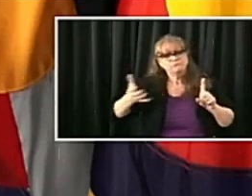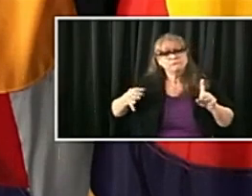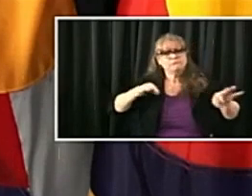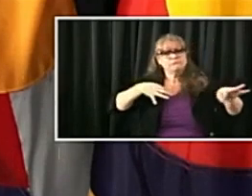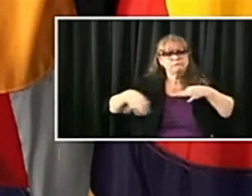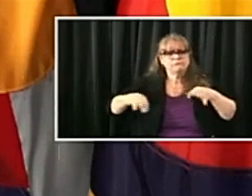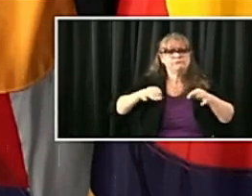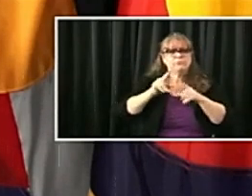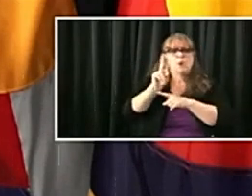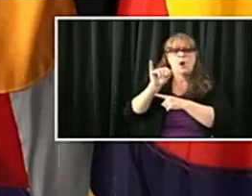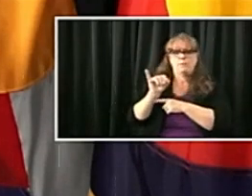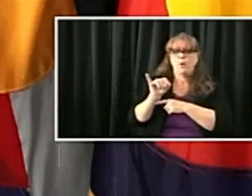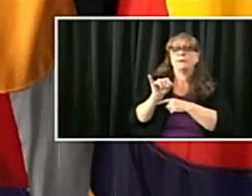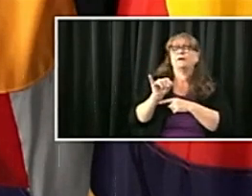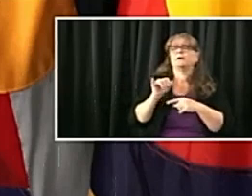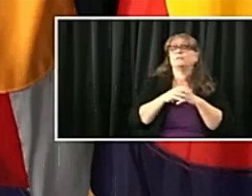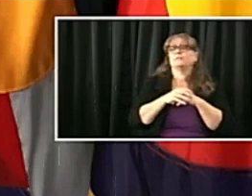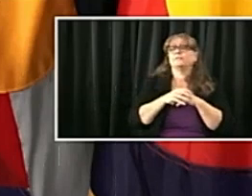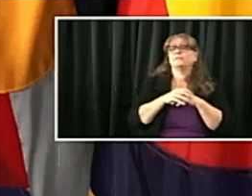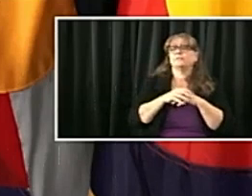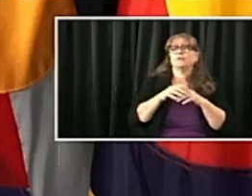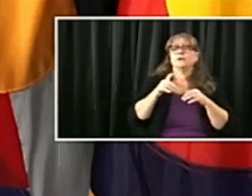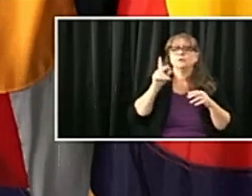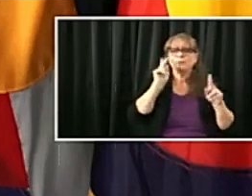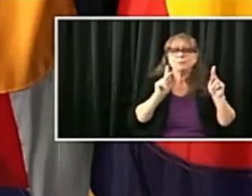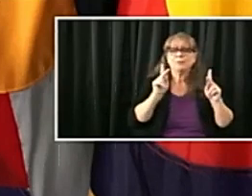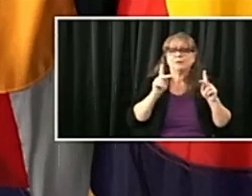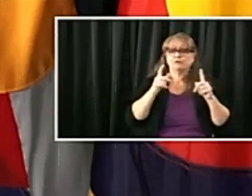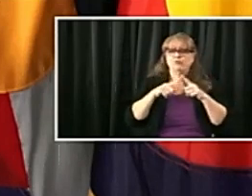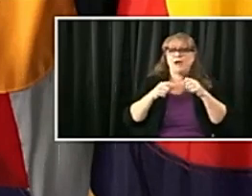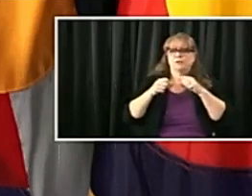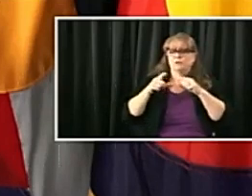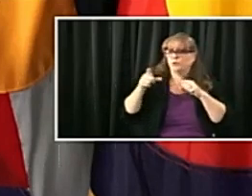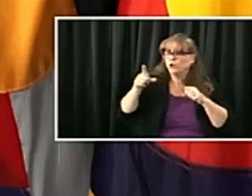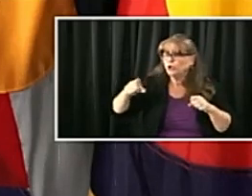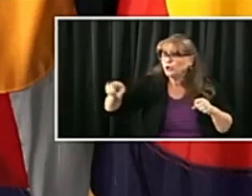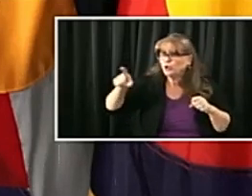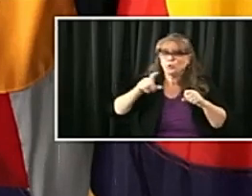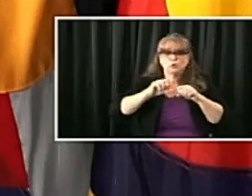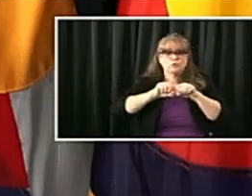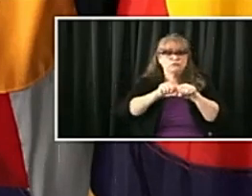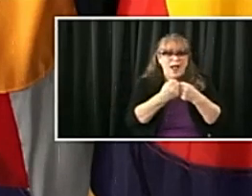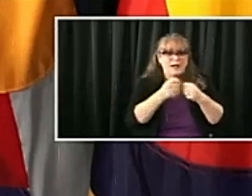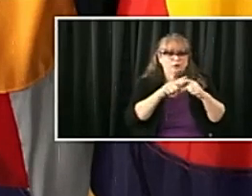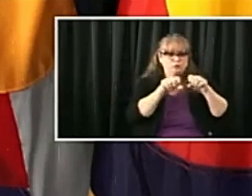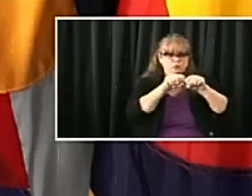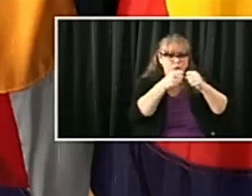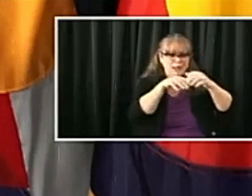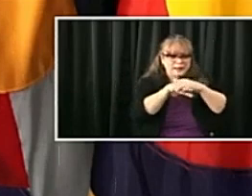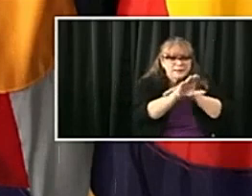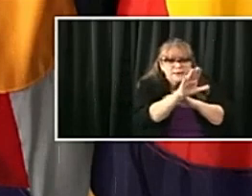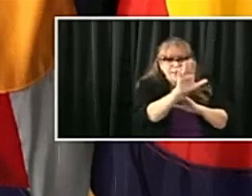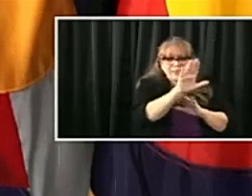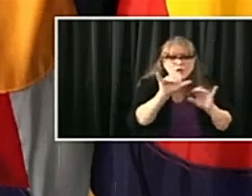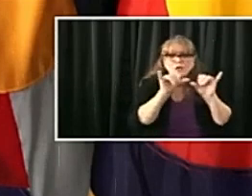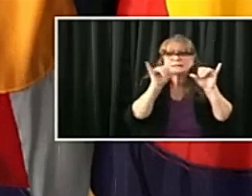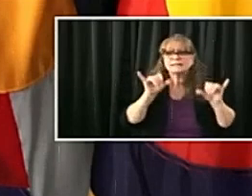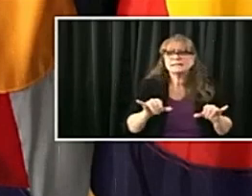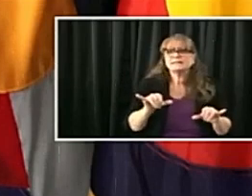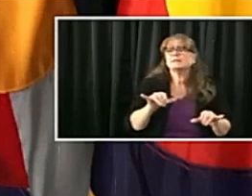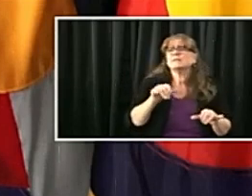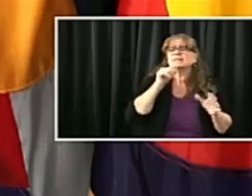every way to penetrate that. And I think the biggest downside to it is not so much that the government is being defrauded. I believe that is rare